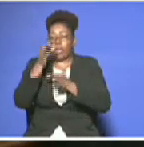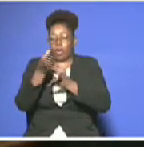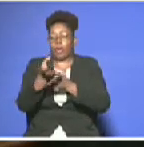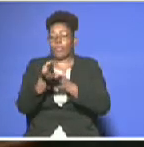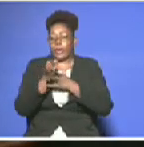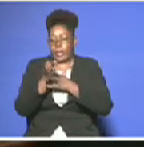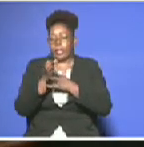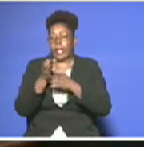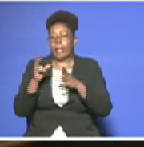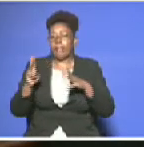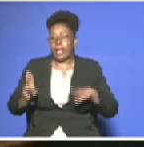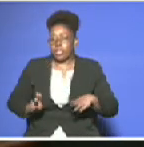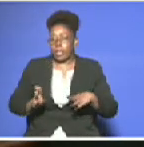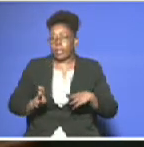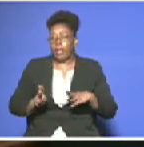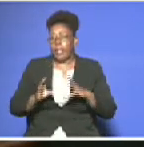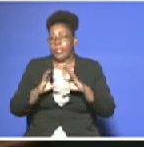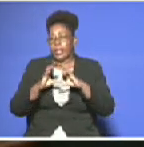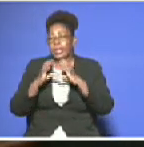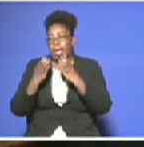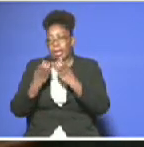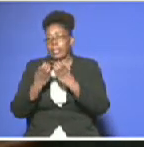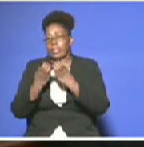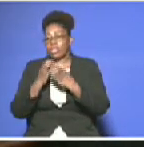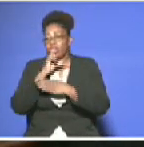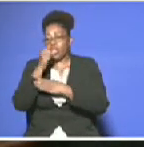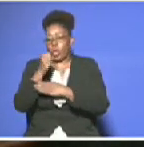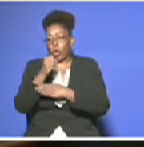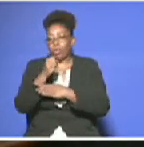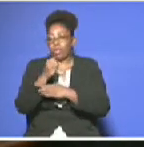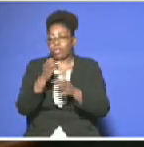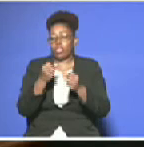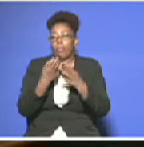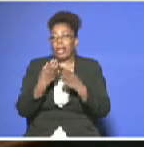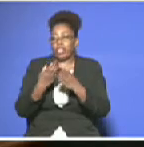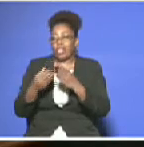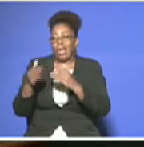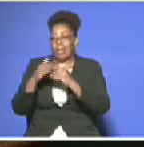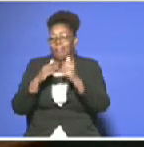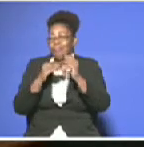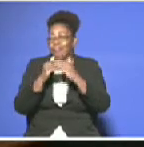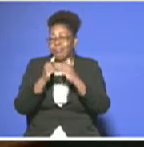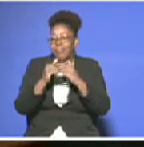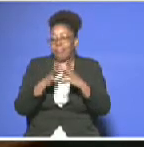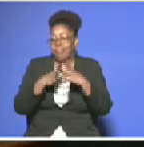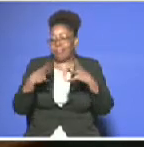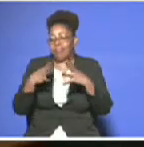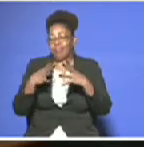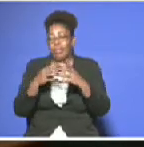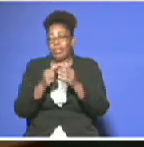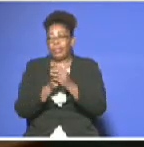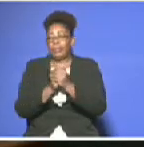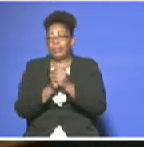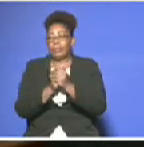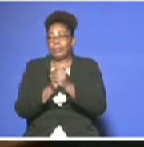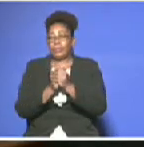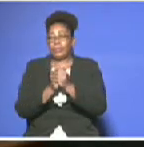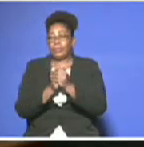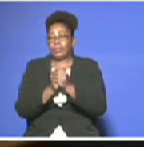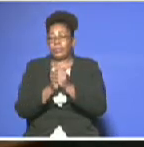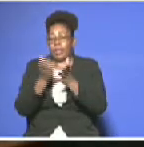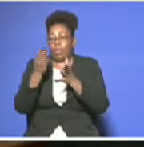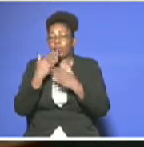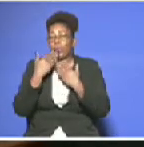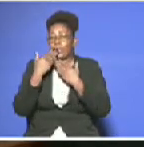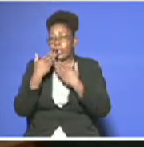manages, of course, in particular, the caseload to ensure that there's no backlog of cases. And I wish, too, to express my thanks